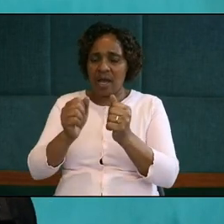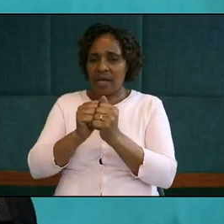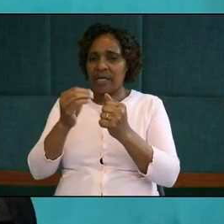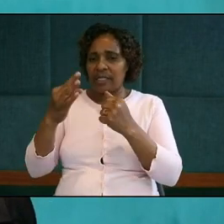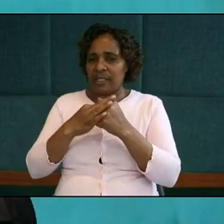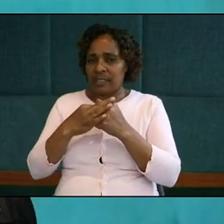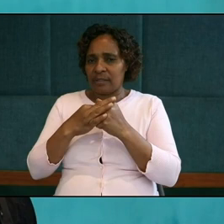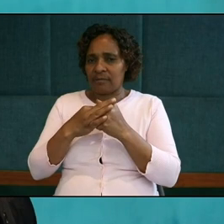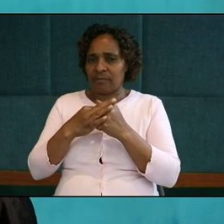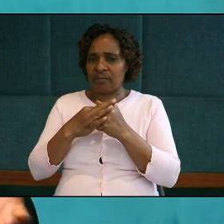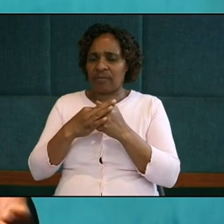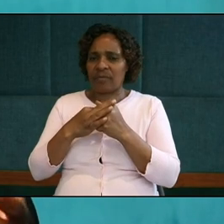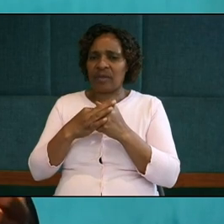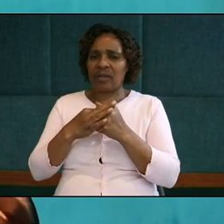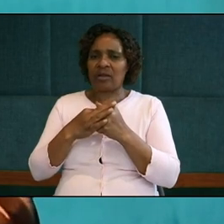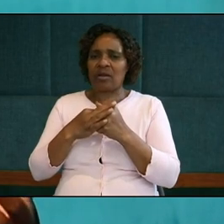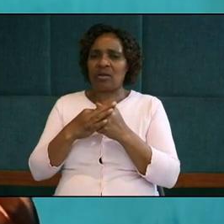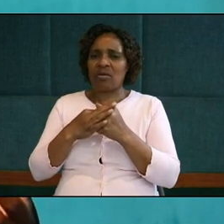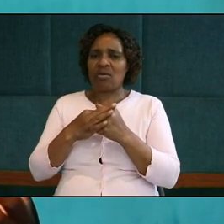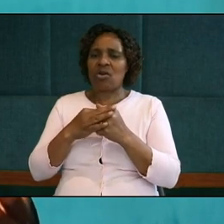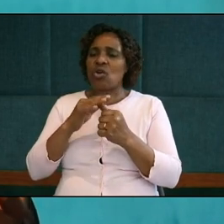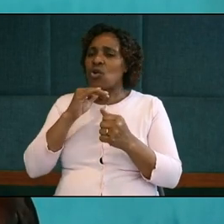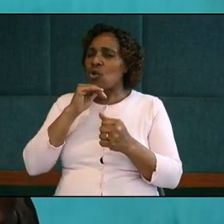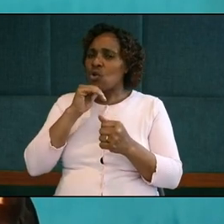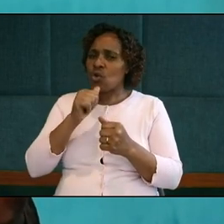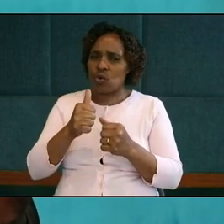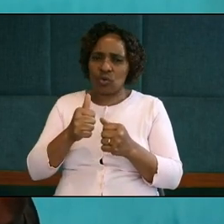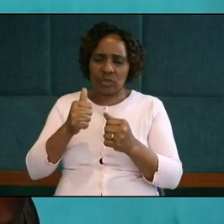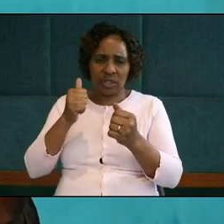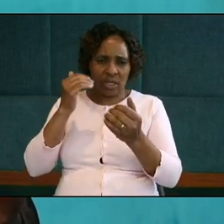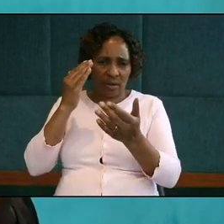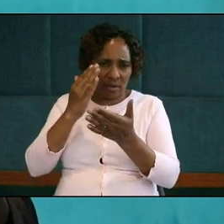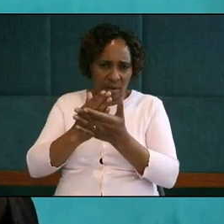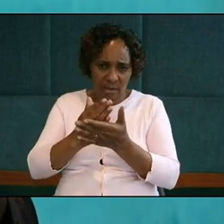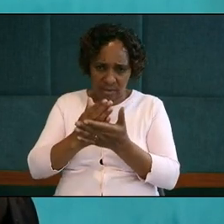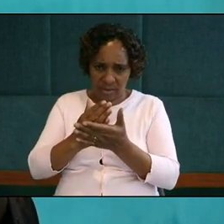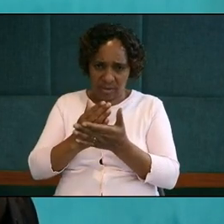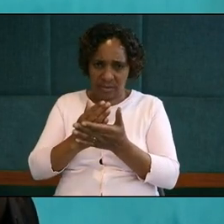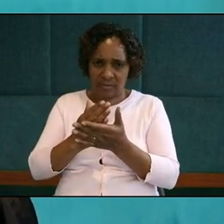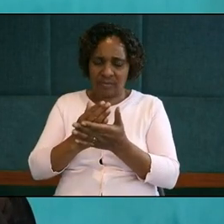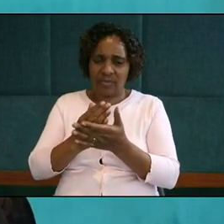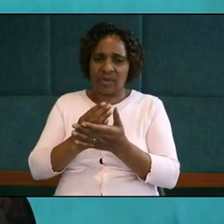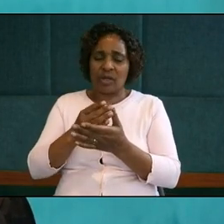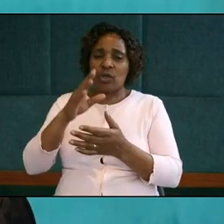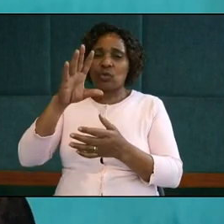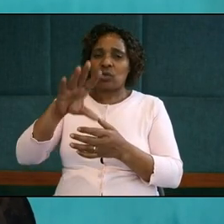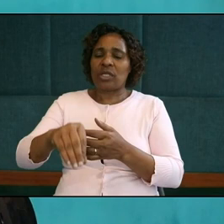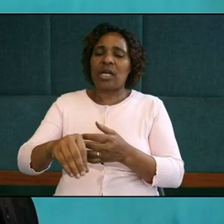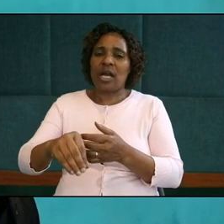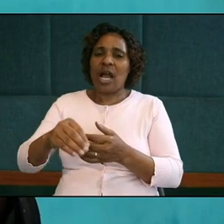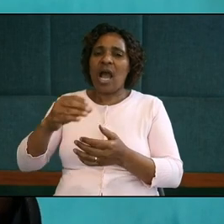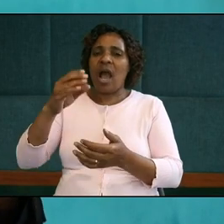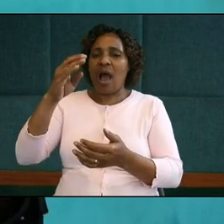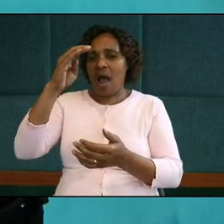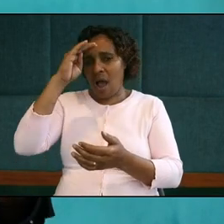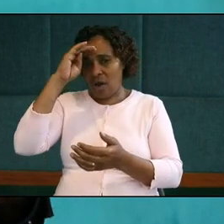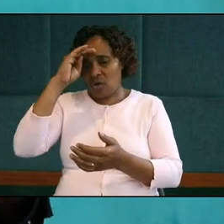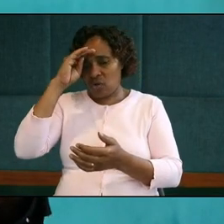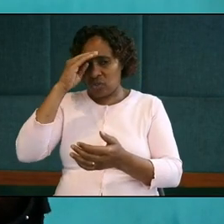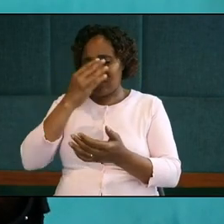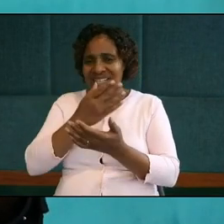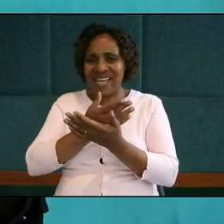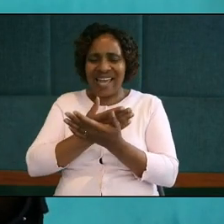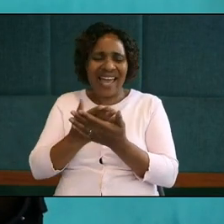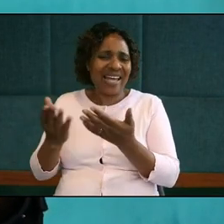18. I think it's not right to take alcohol at that